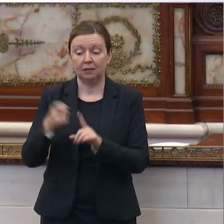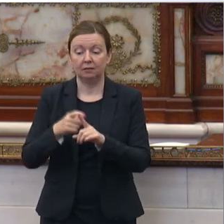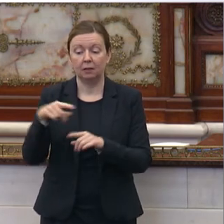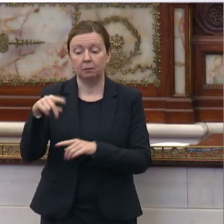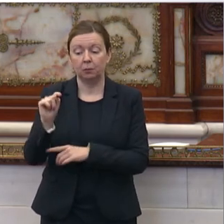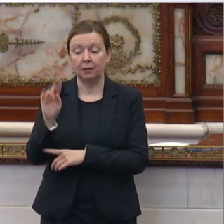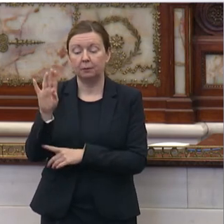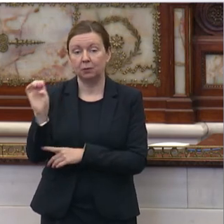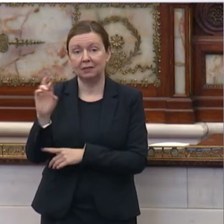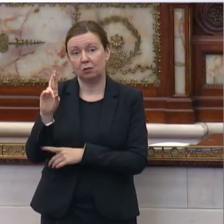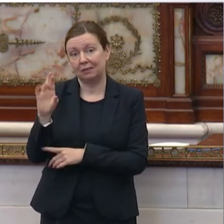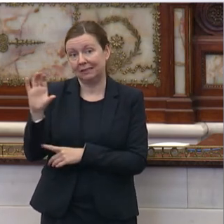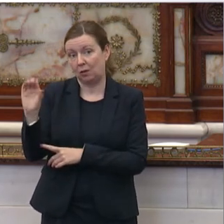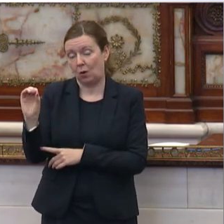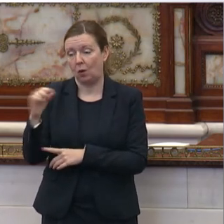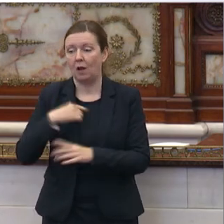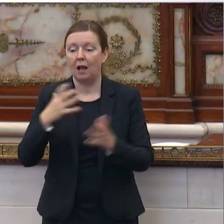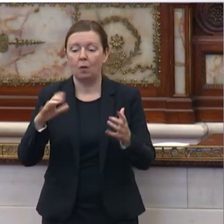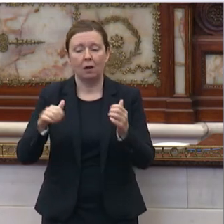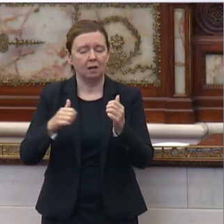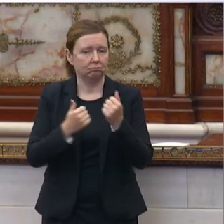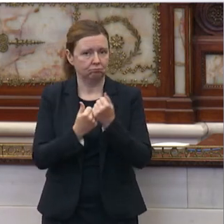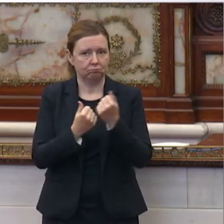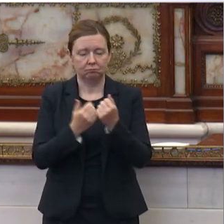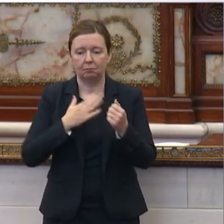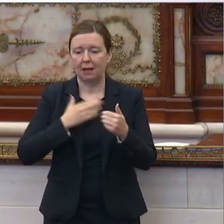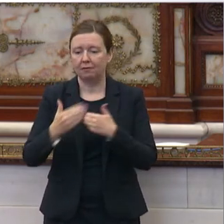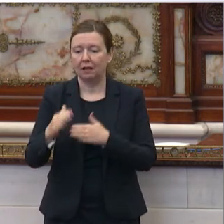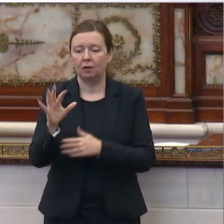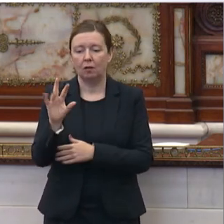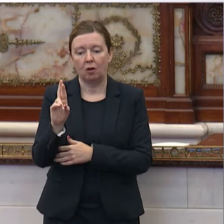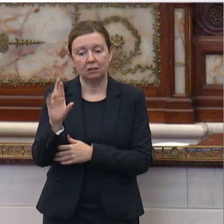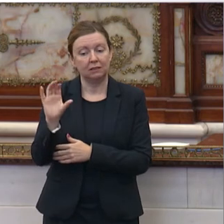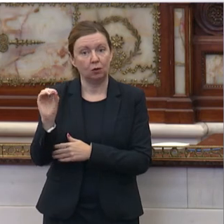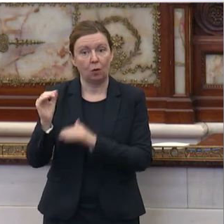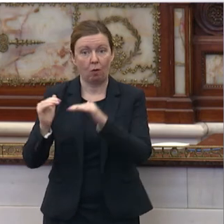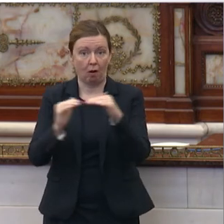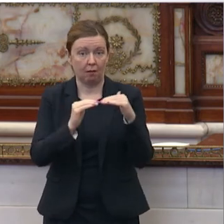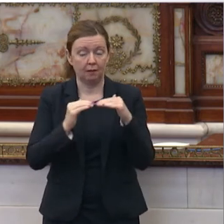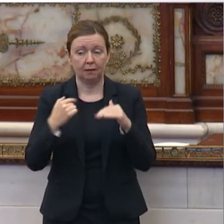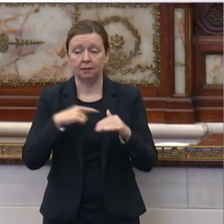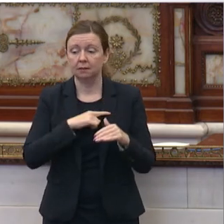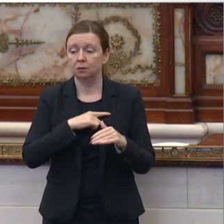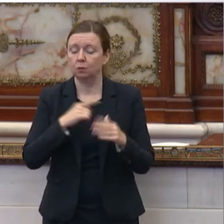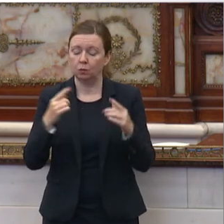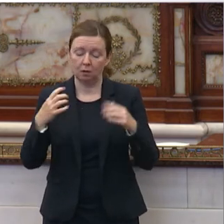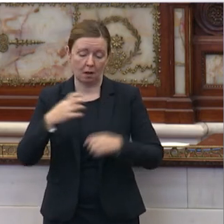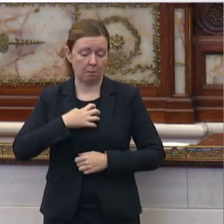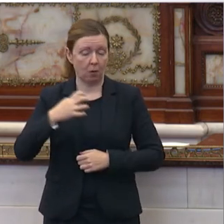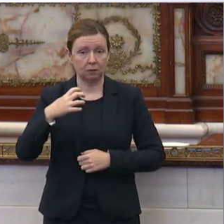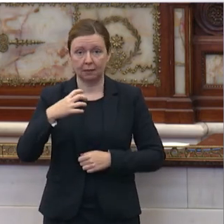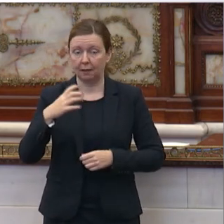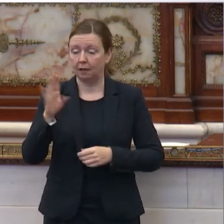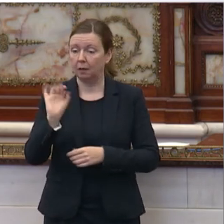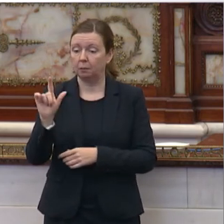RCO, and I just want to follow up with my fellow RCO colleagues. We are opposing Bill